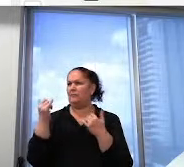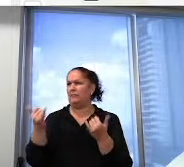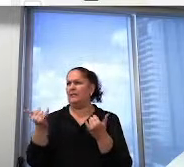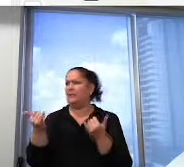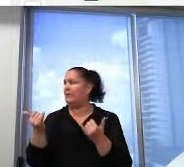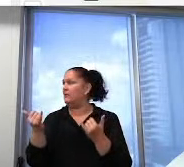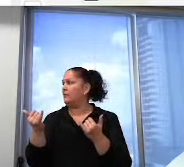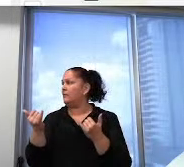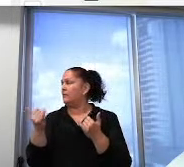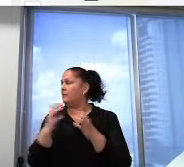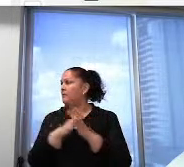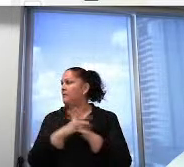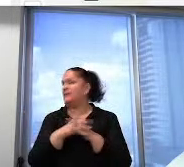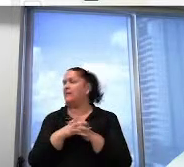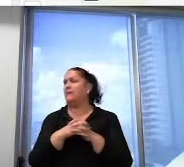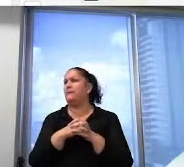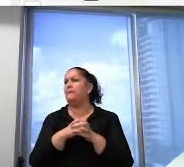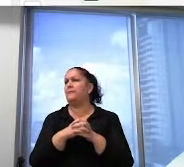now.